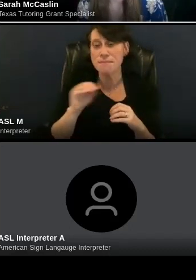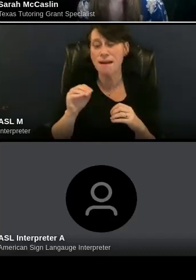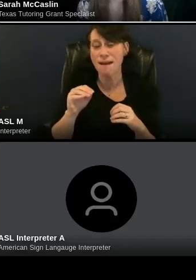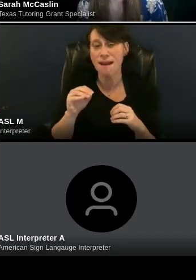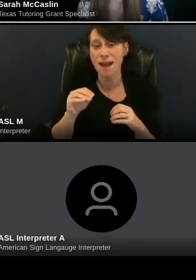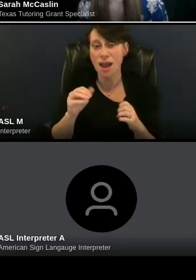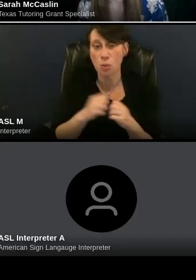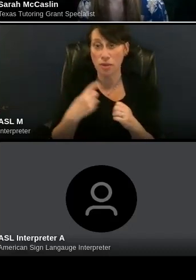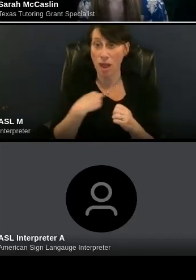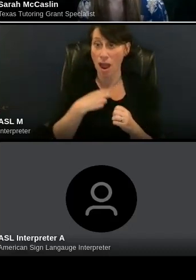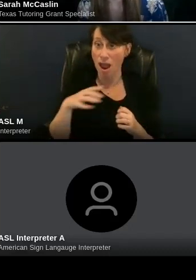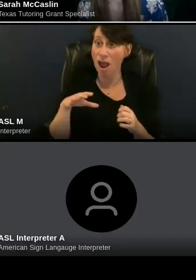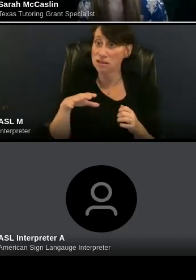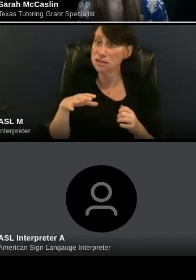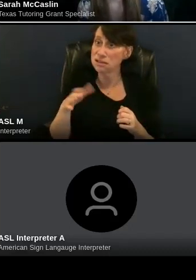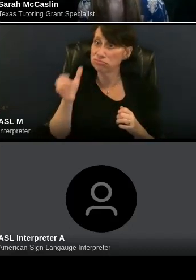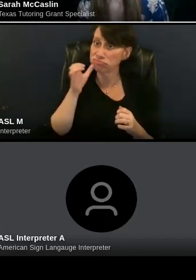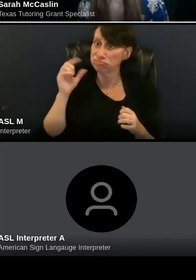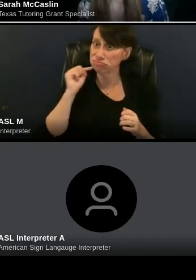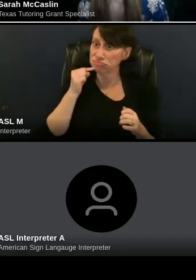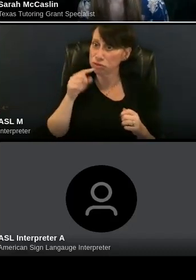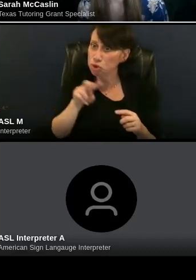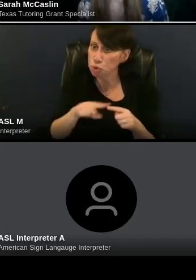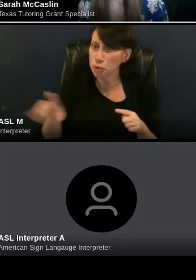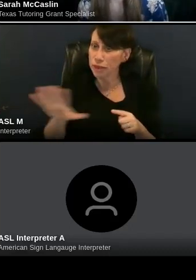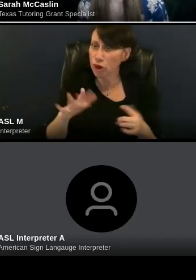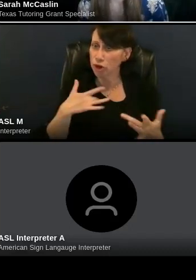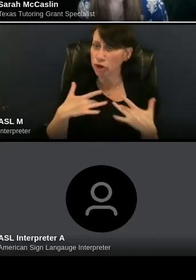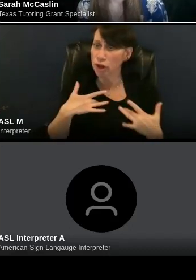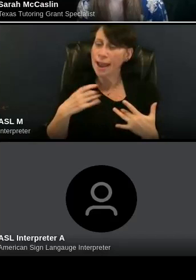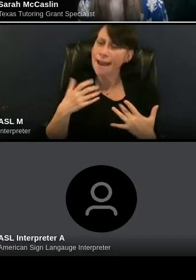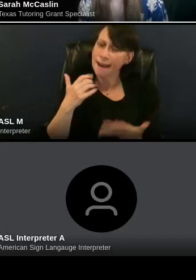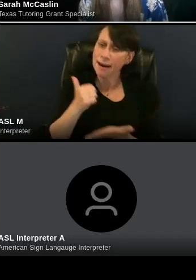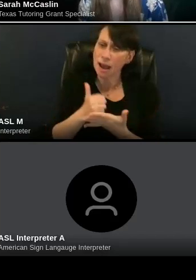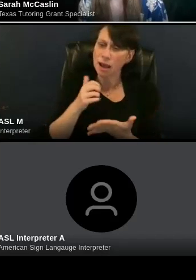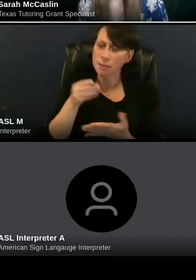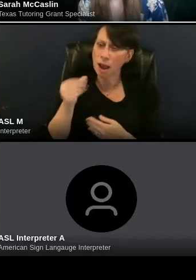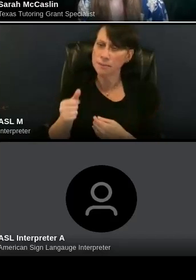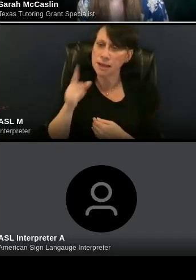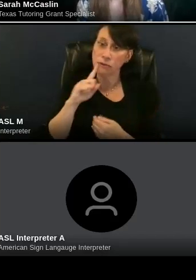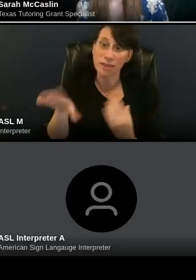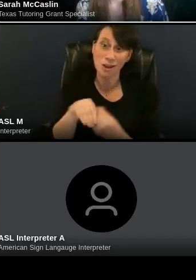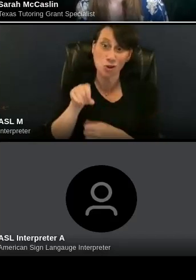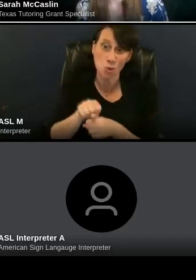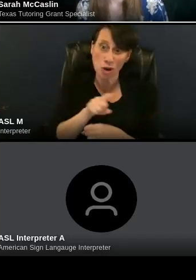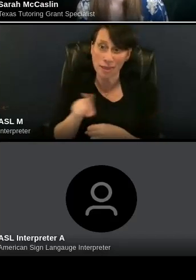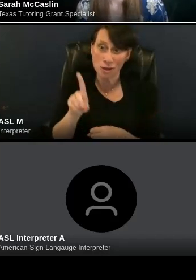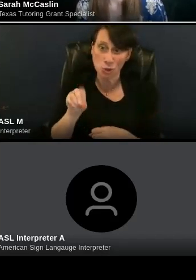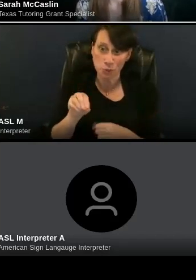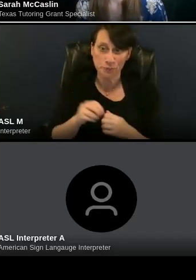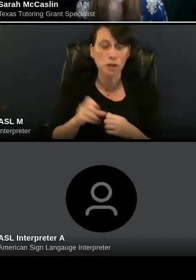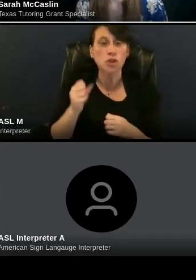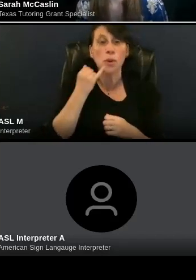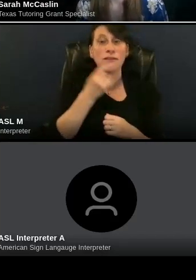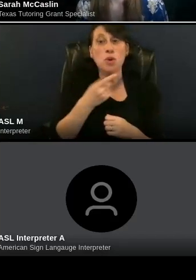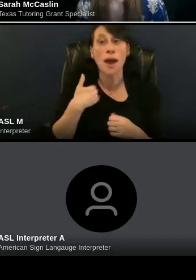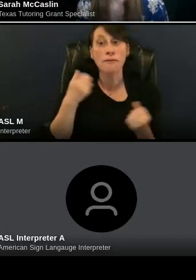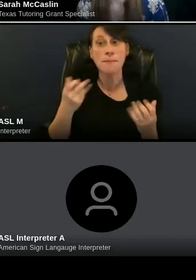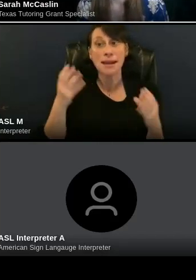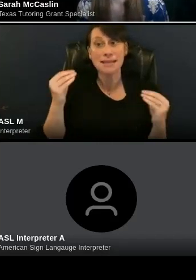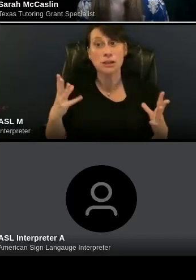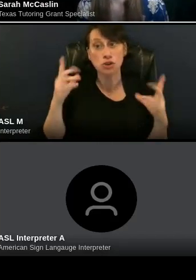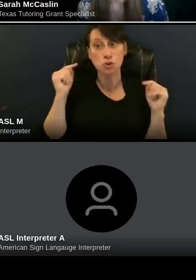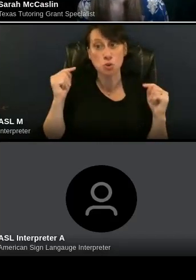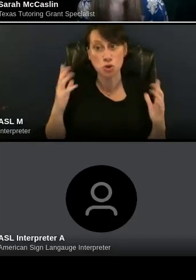taking them seriously and wanting to compensate them for the extra work that we know that we're doing. And so if you have a lot of teacher